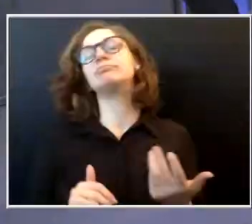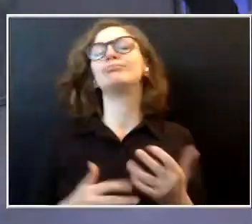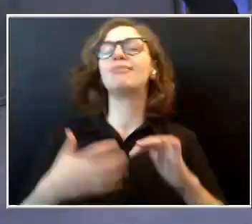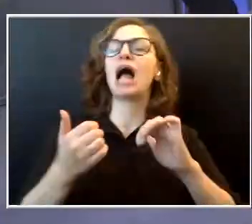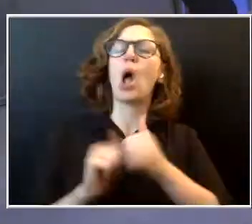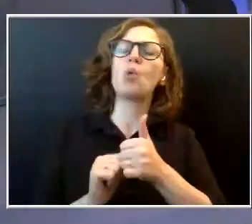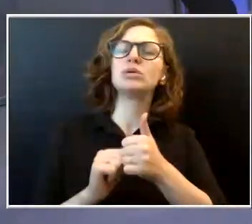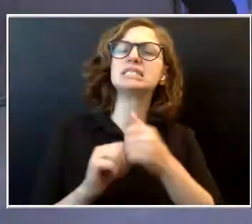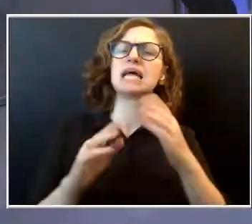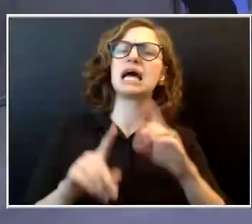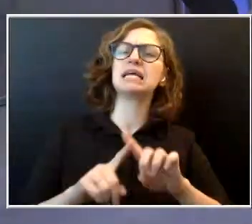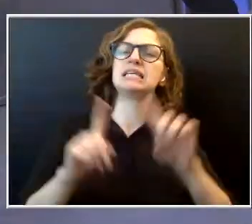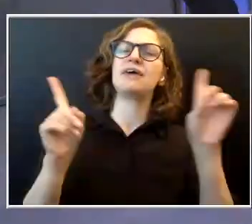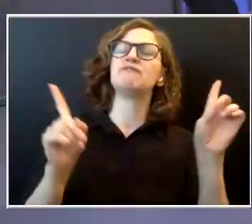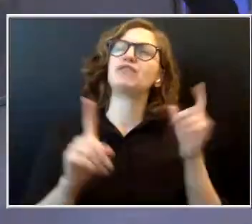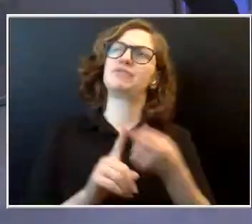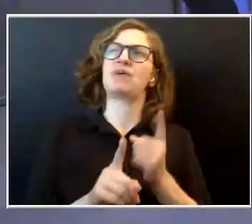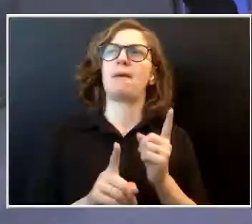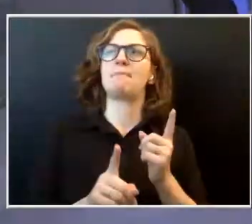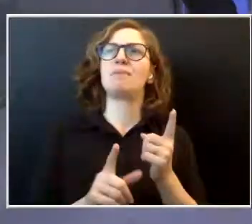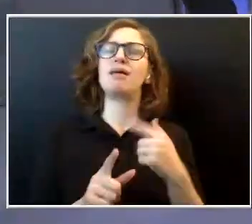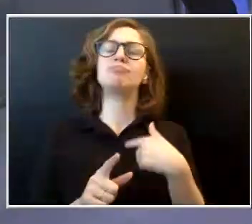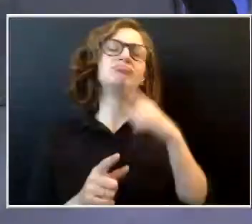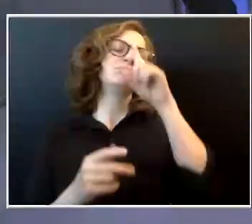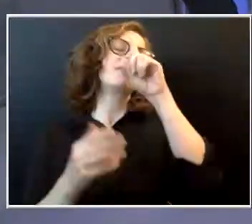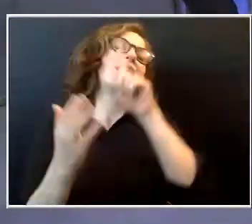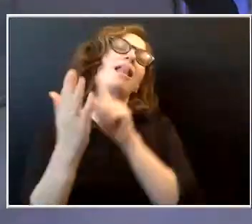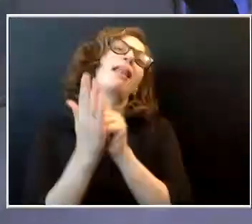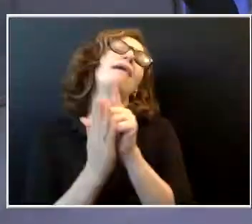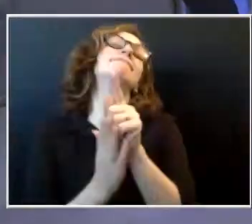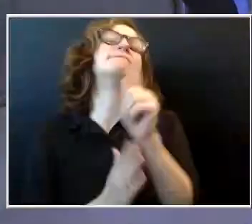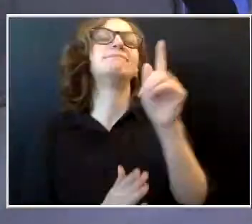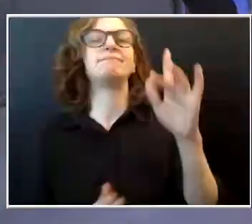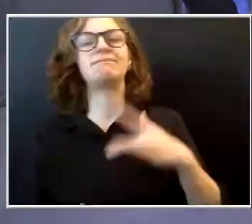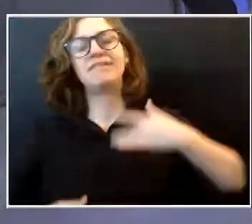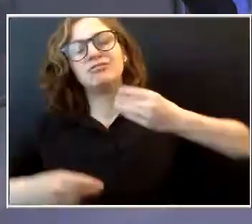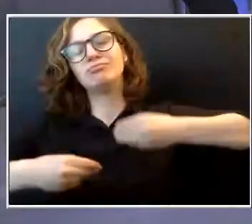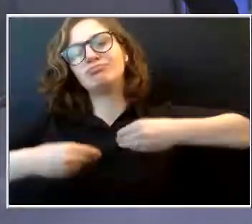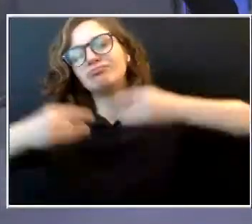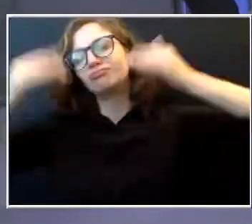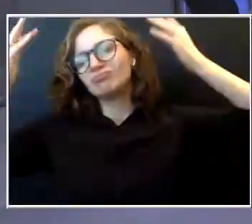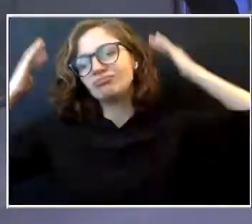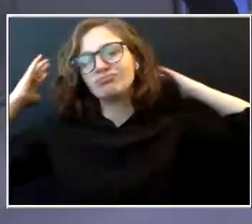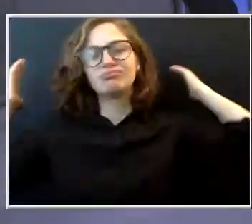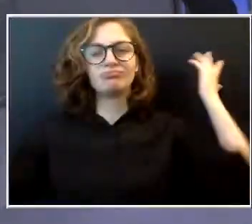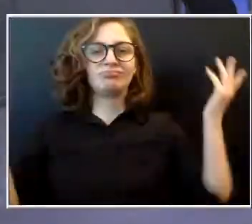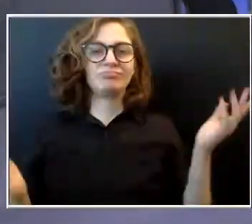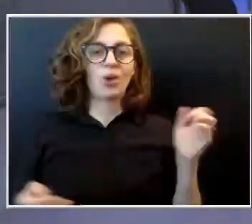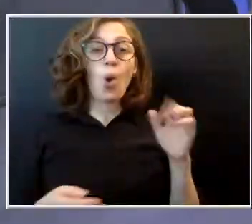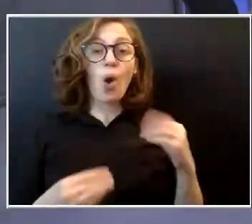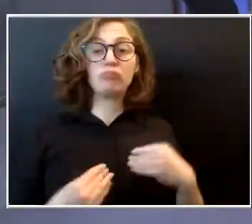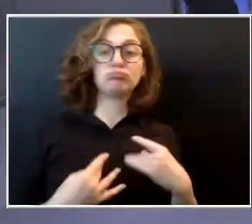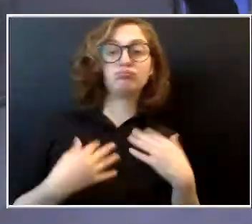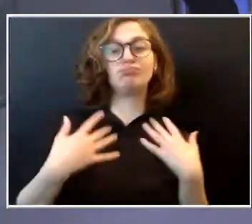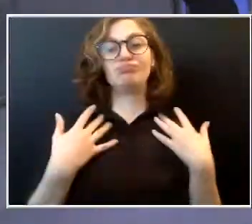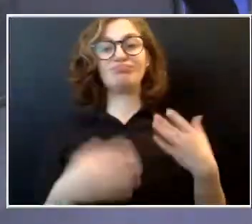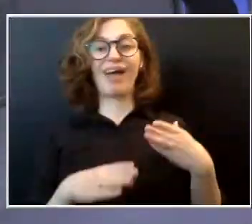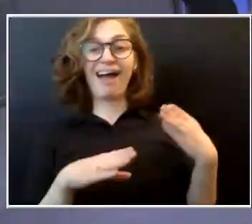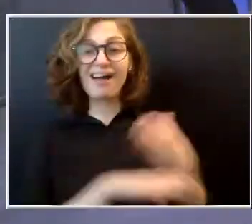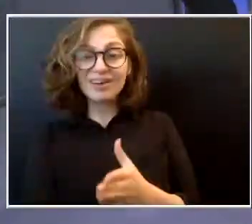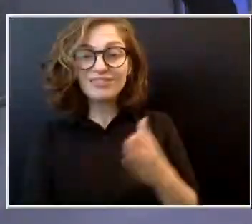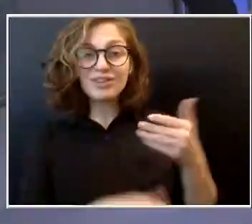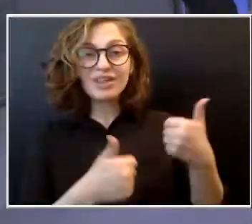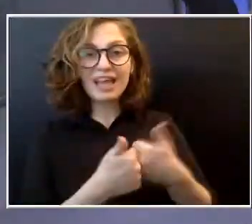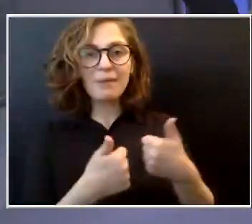you're in love and you're feeling this swell of love and euphoria, like after the game, or when you're newly in love with someone? Are catecholamines